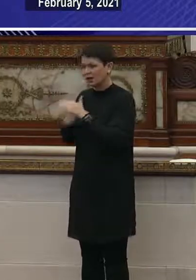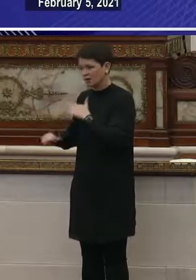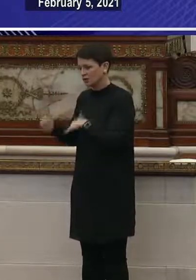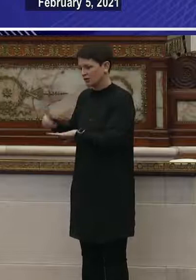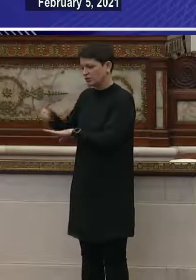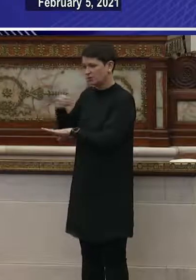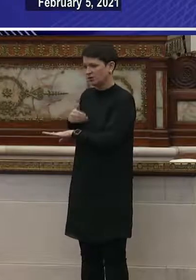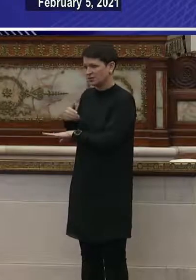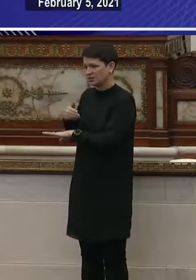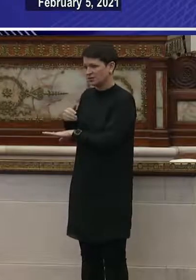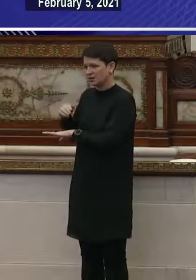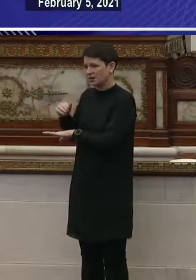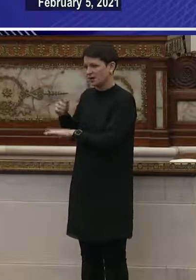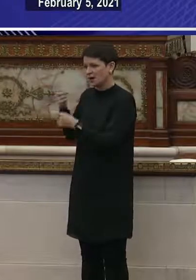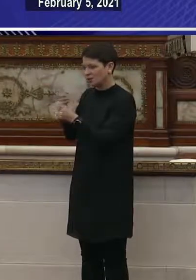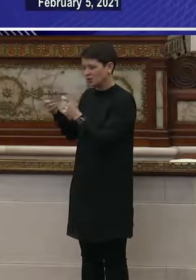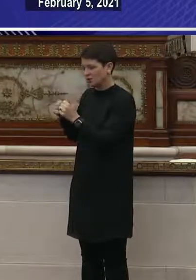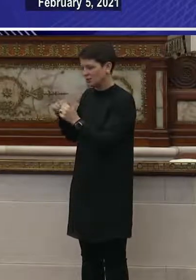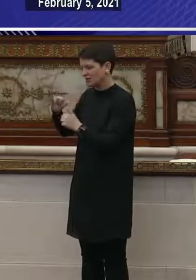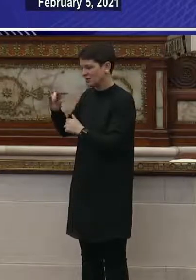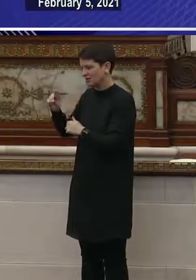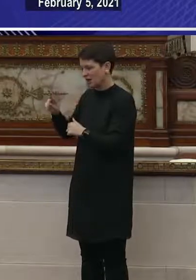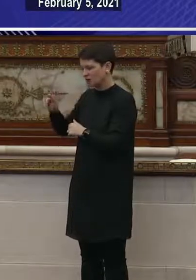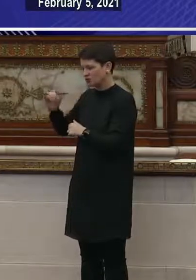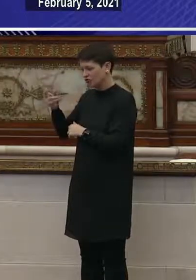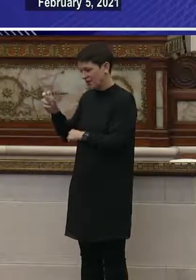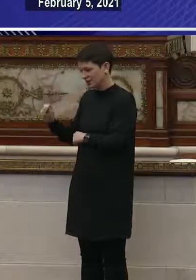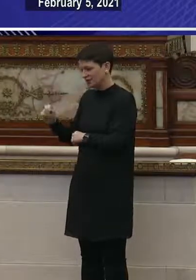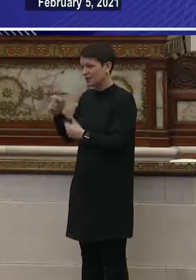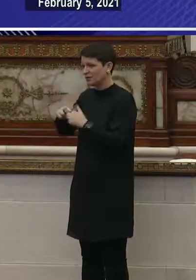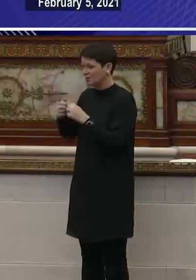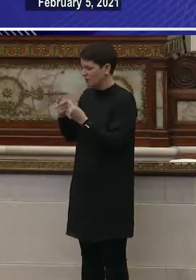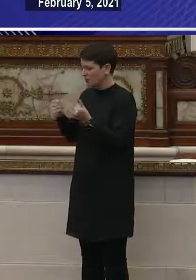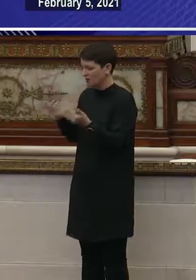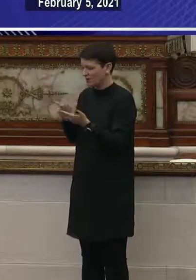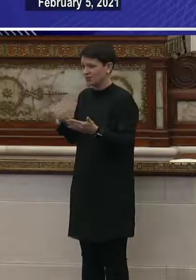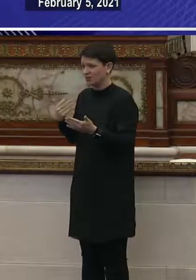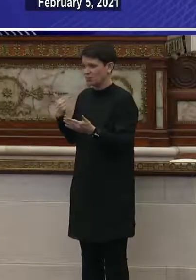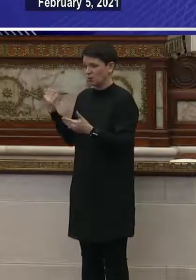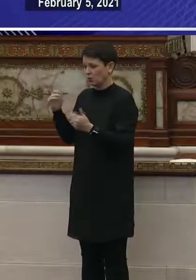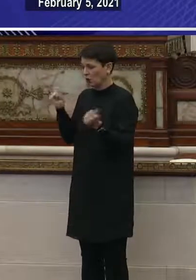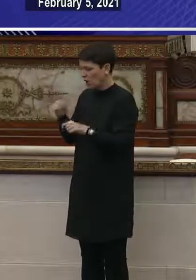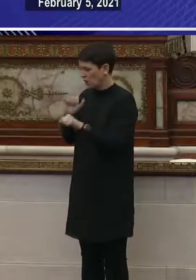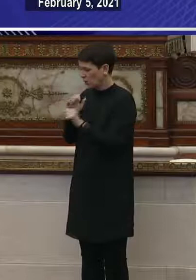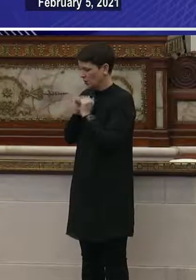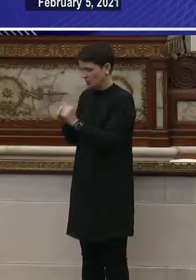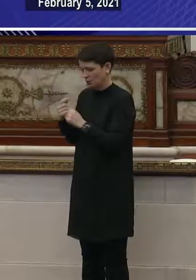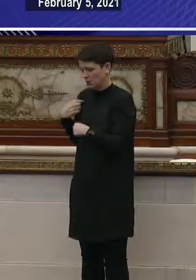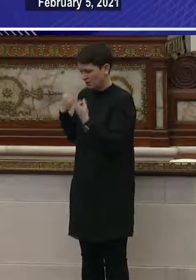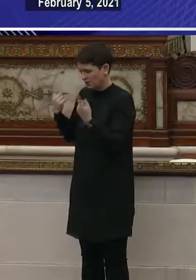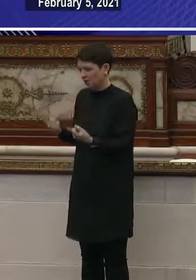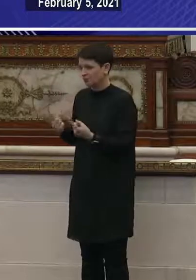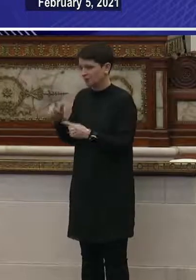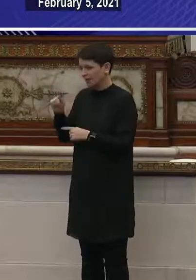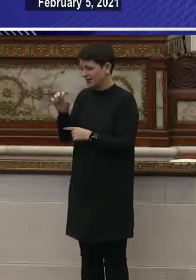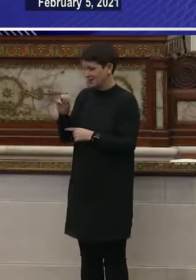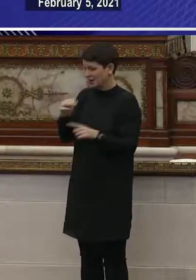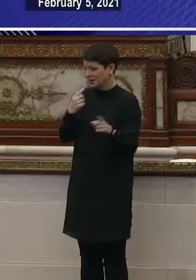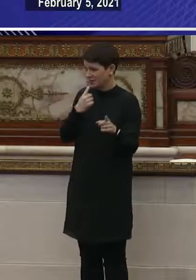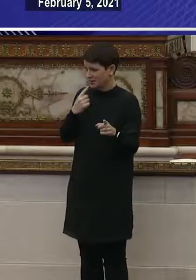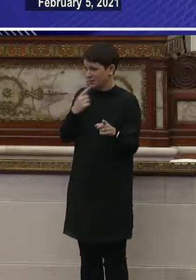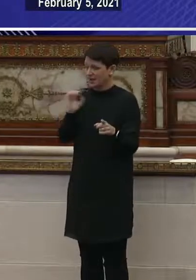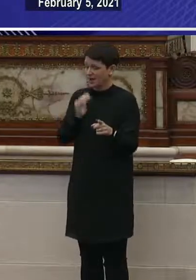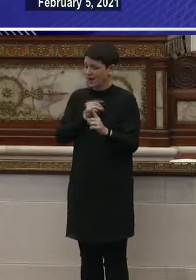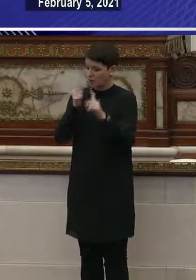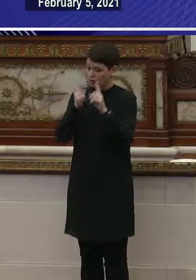previous administration with Dr. Johnson. Those problem-solving things is what we're all working with, because, as Tom stated, our main goal